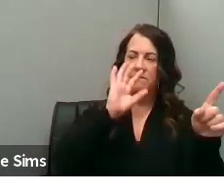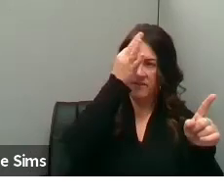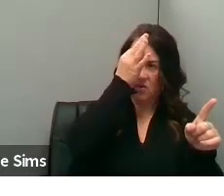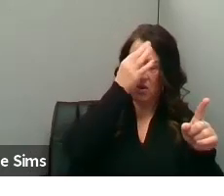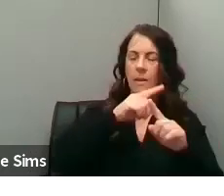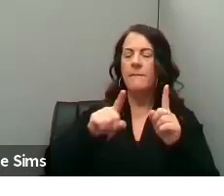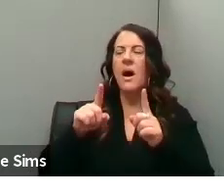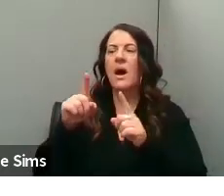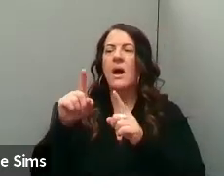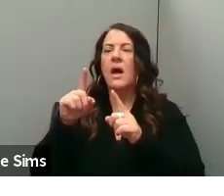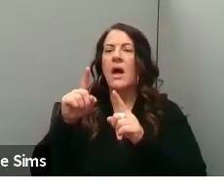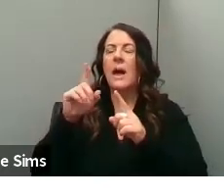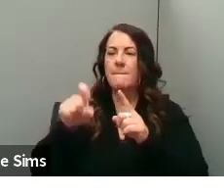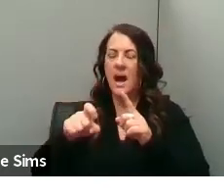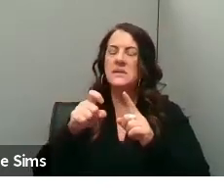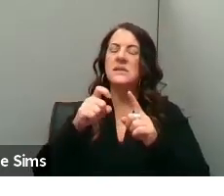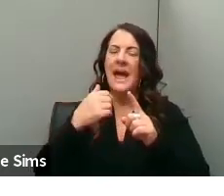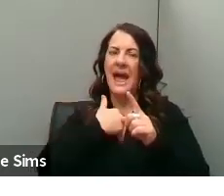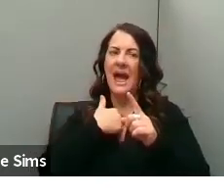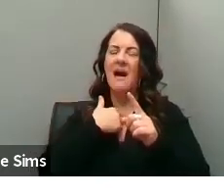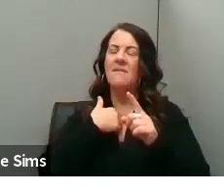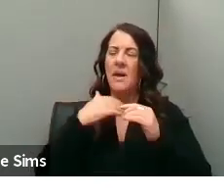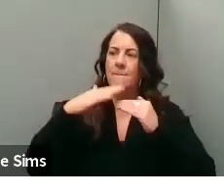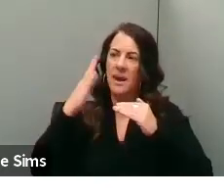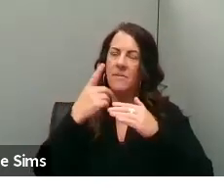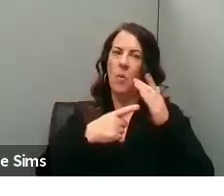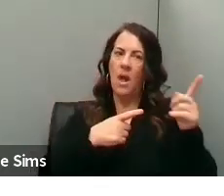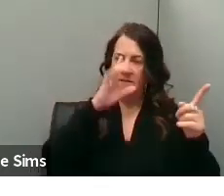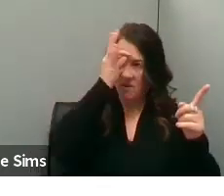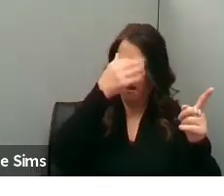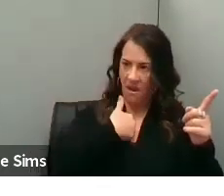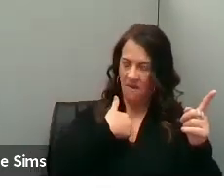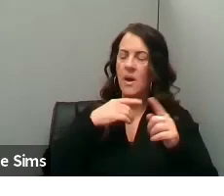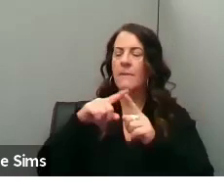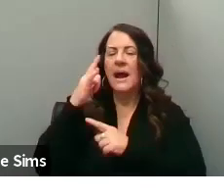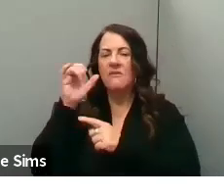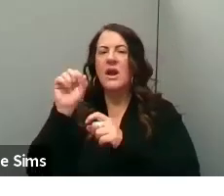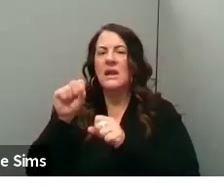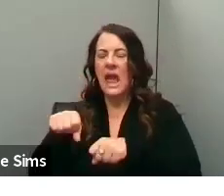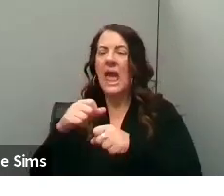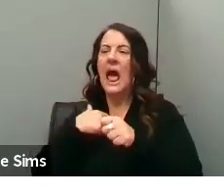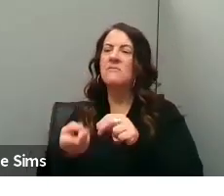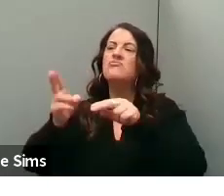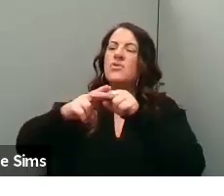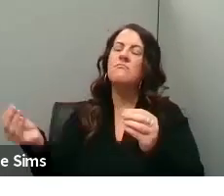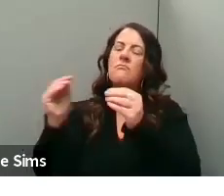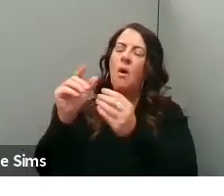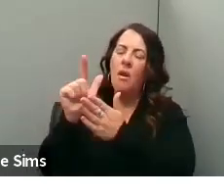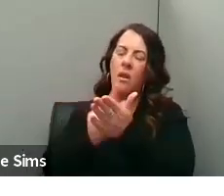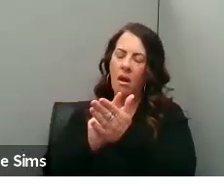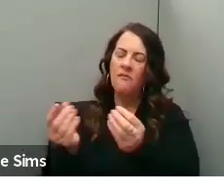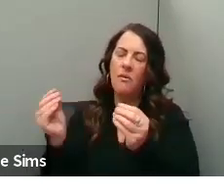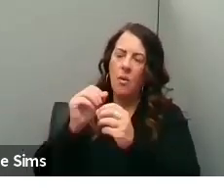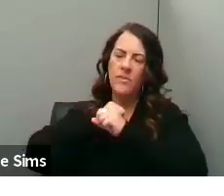are more protective. And California does have laws that are somewhat more protective than what you're gonna